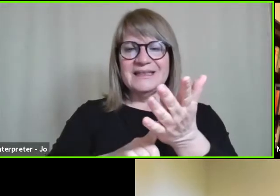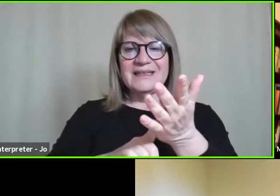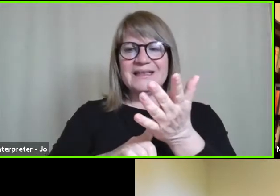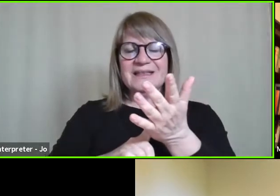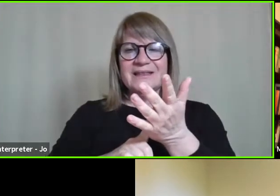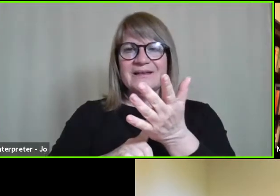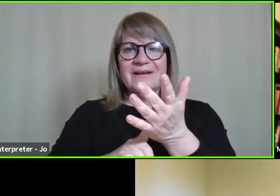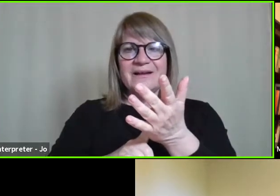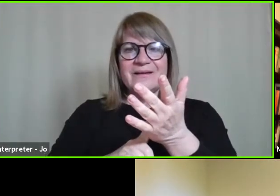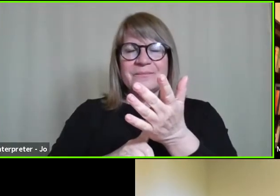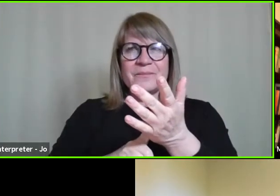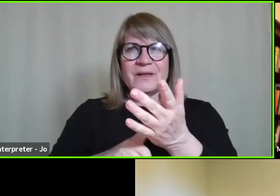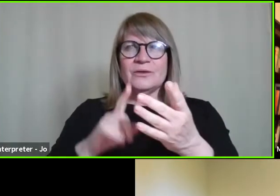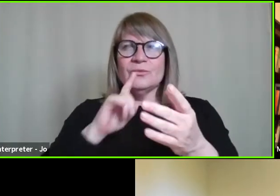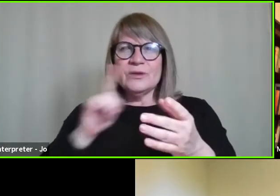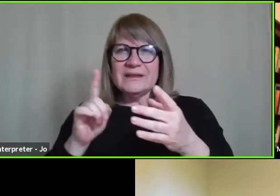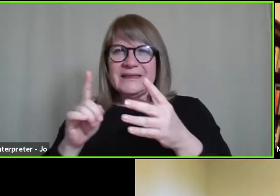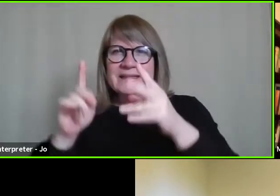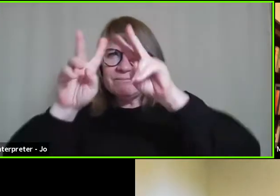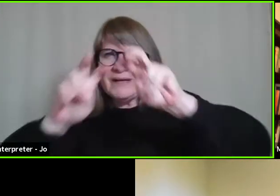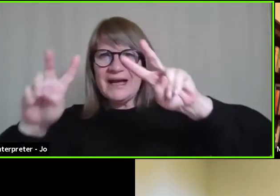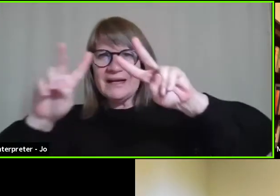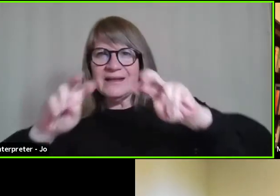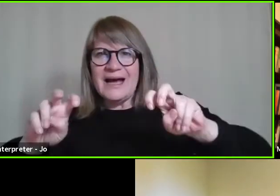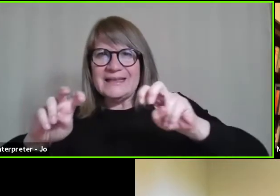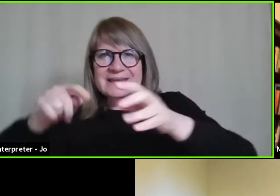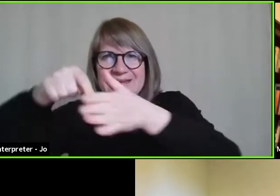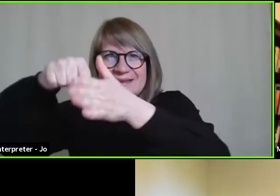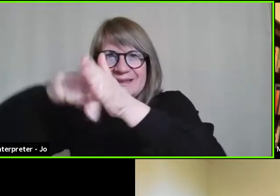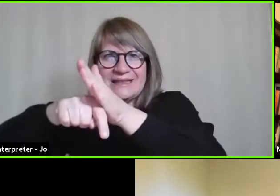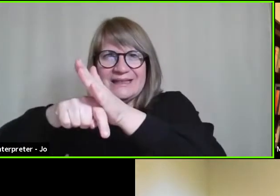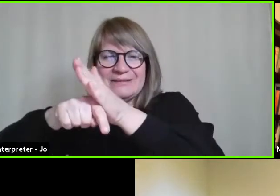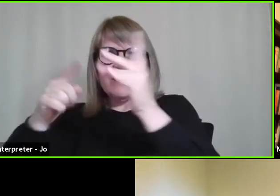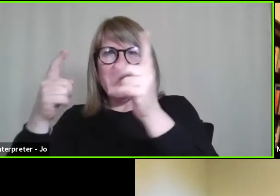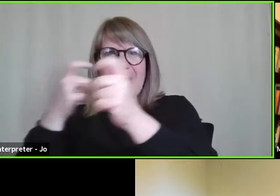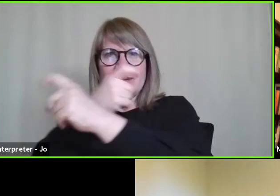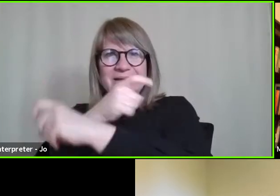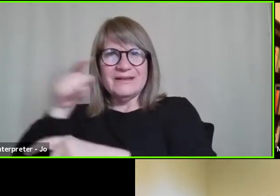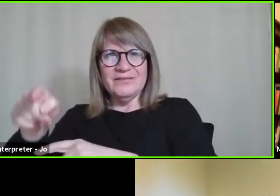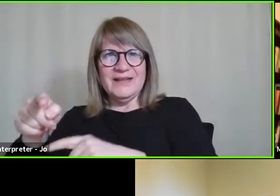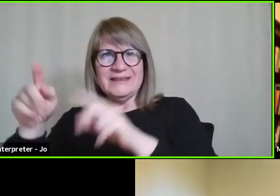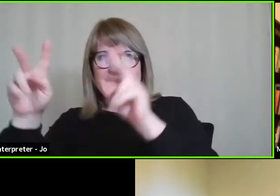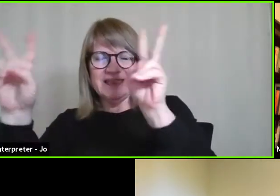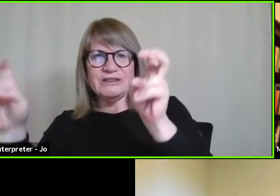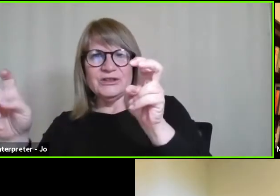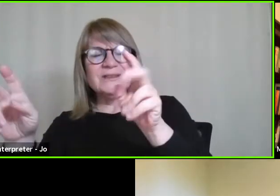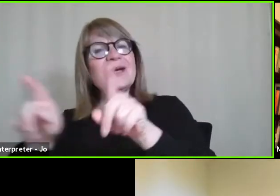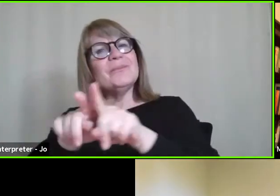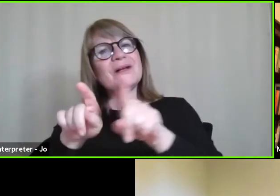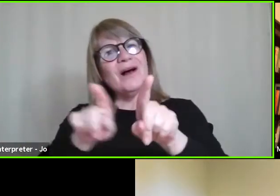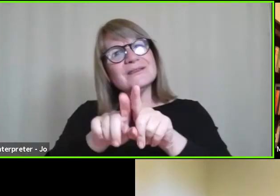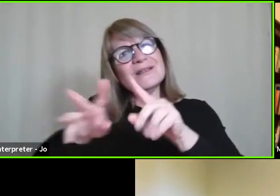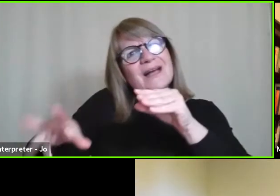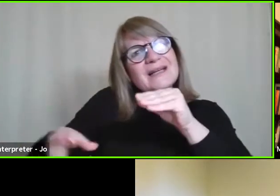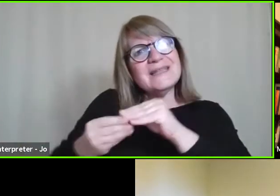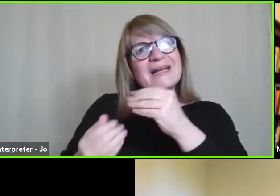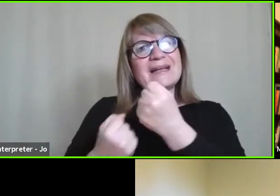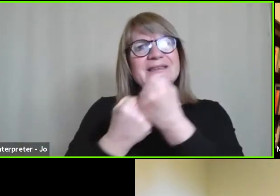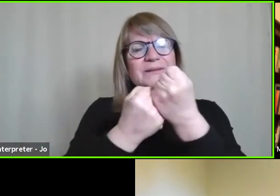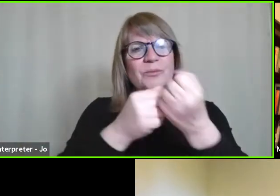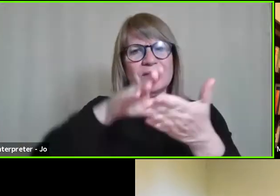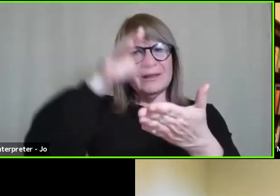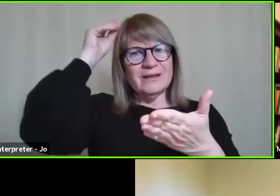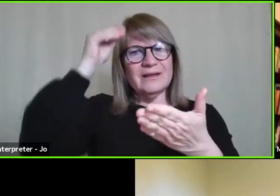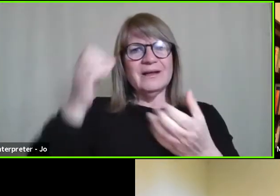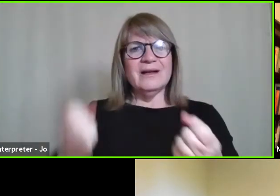the complexity of these ideas but also the affective dimensions of the learning um many people are shocked and